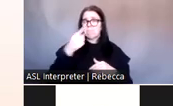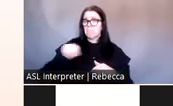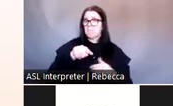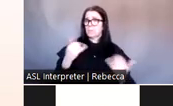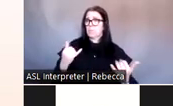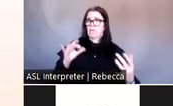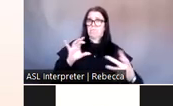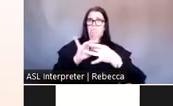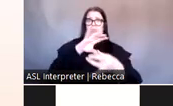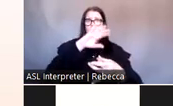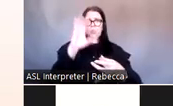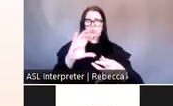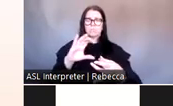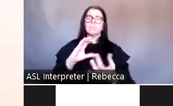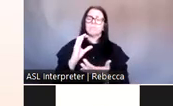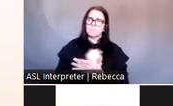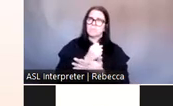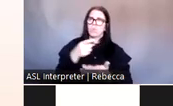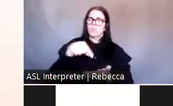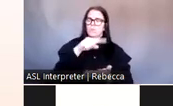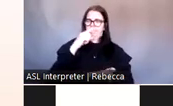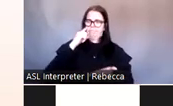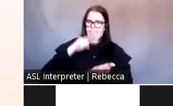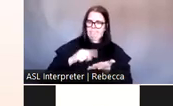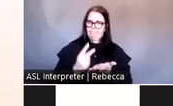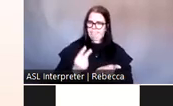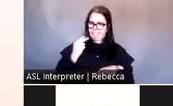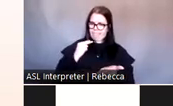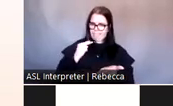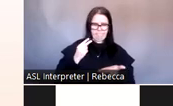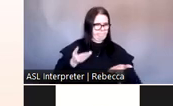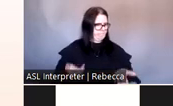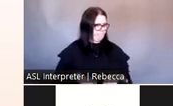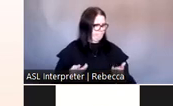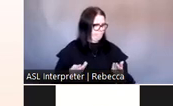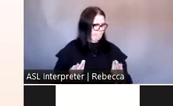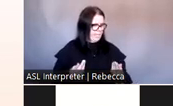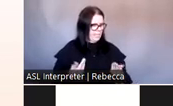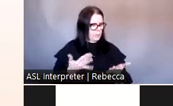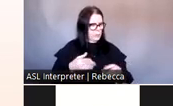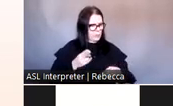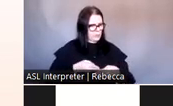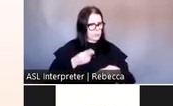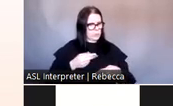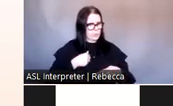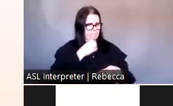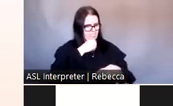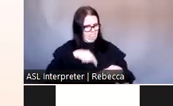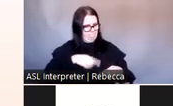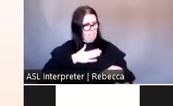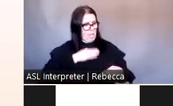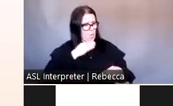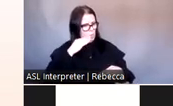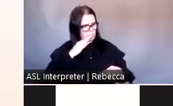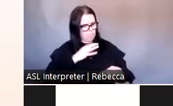please let's just take a moment to acknowledge the importance of the lands which we each call home. We do this